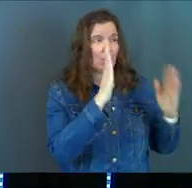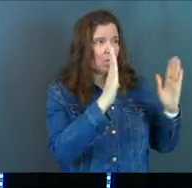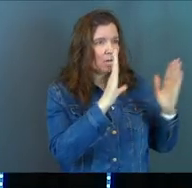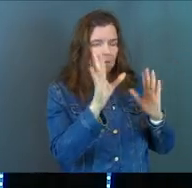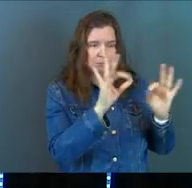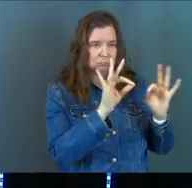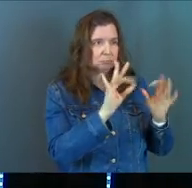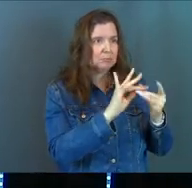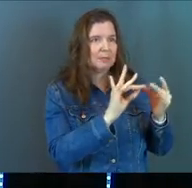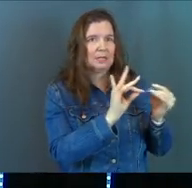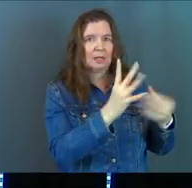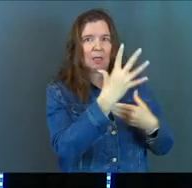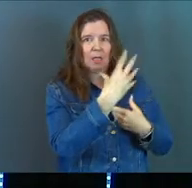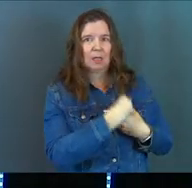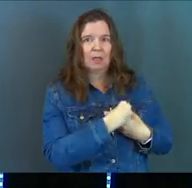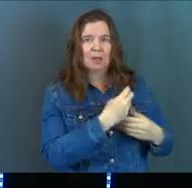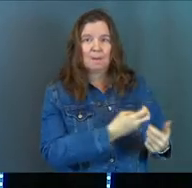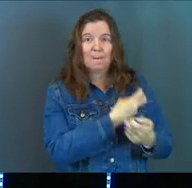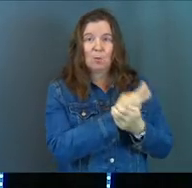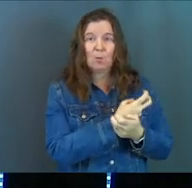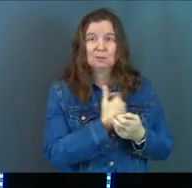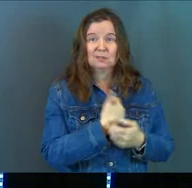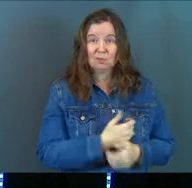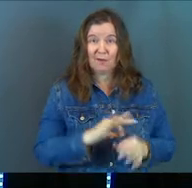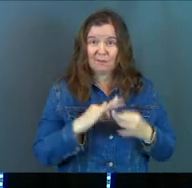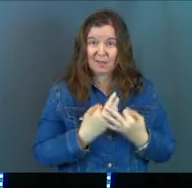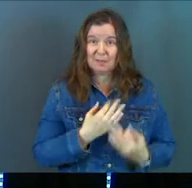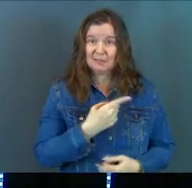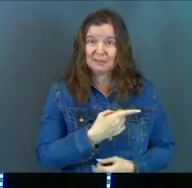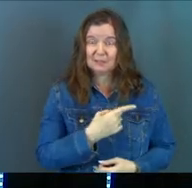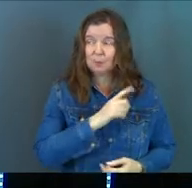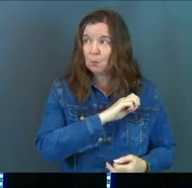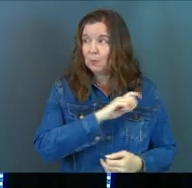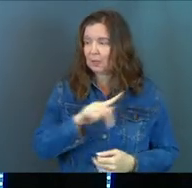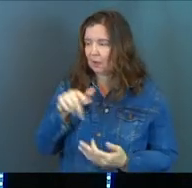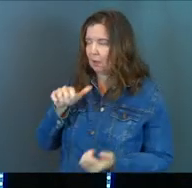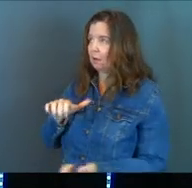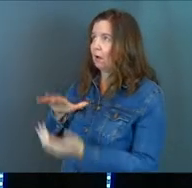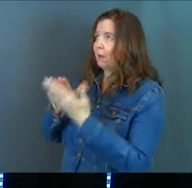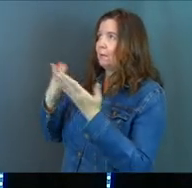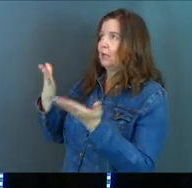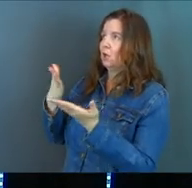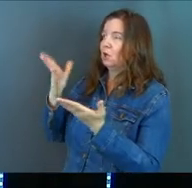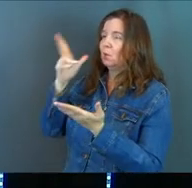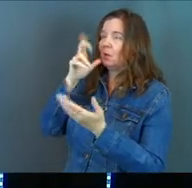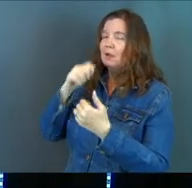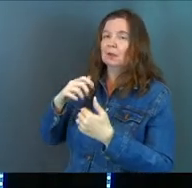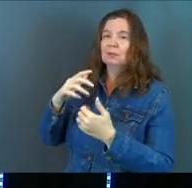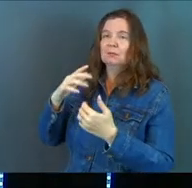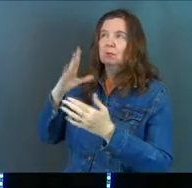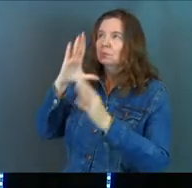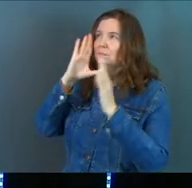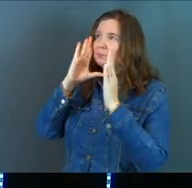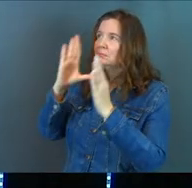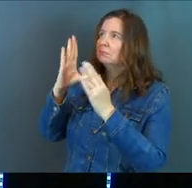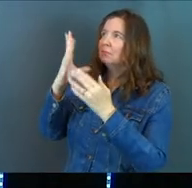they're speaking poison into our families, amen? But when we come here, we hear life-giving